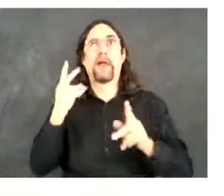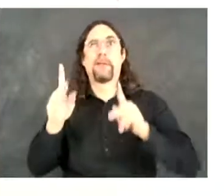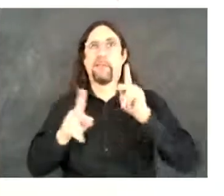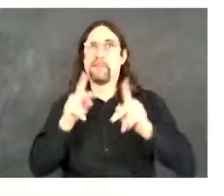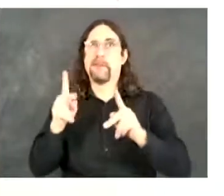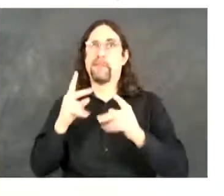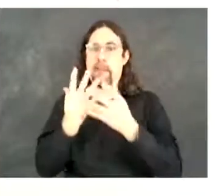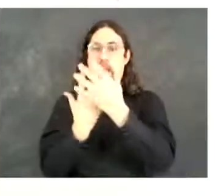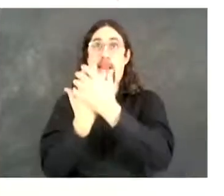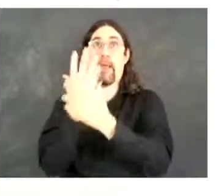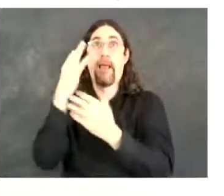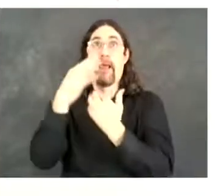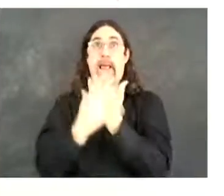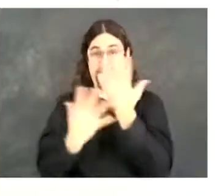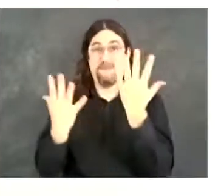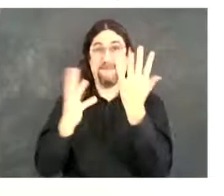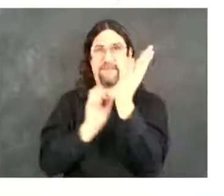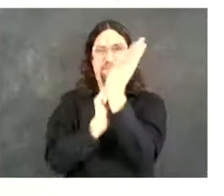PPE.